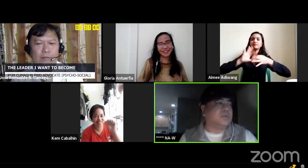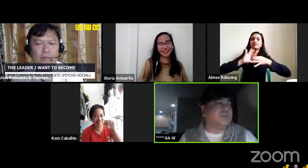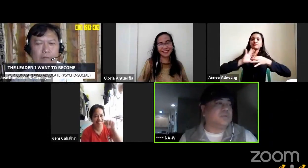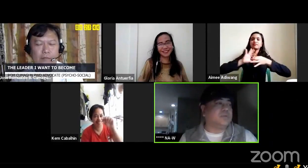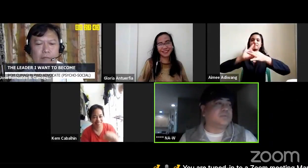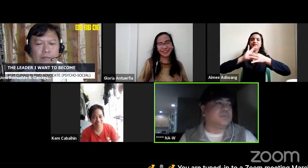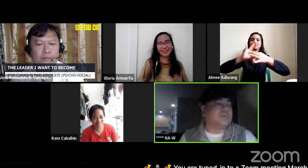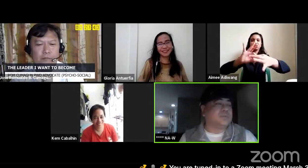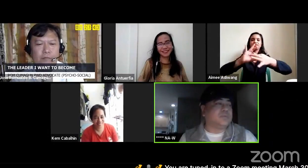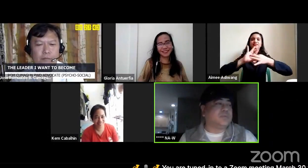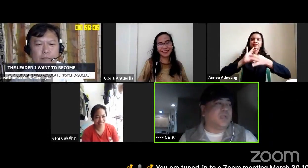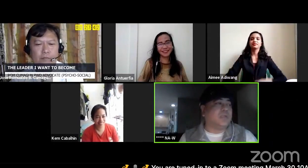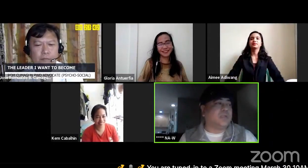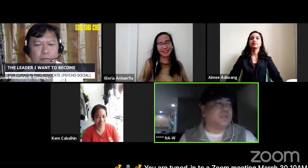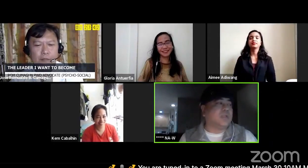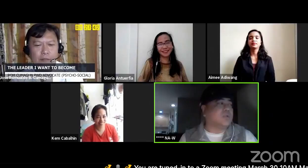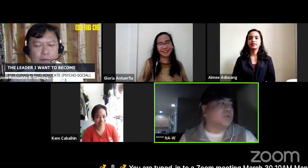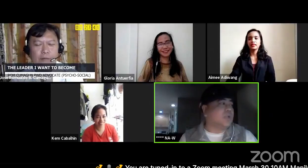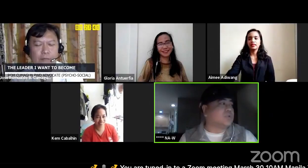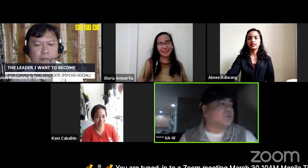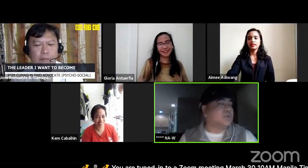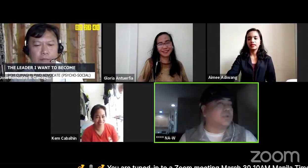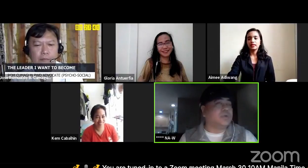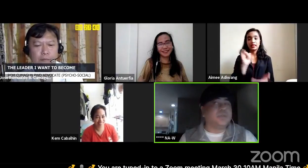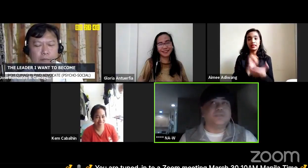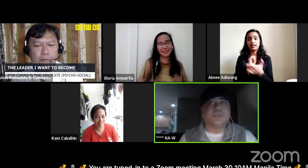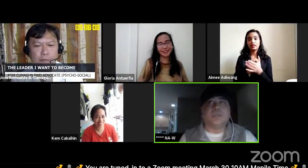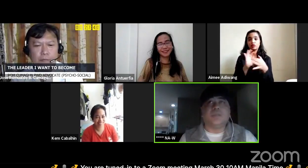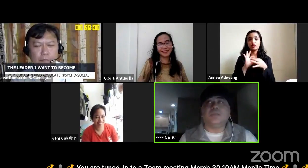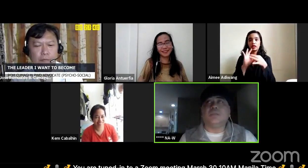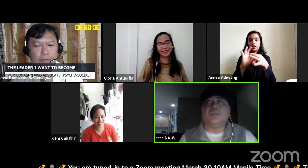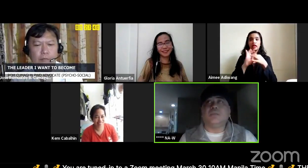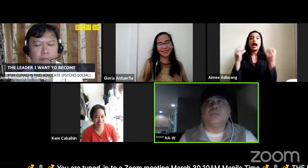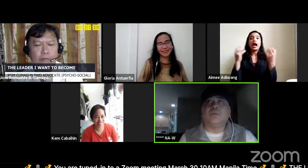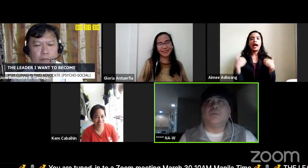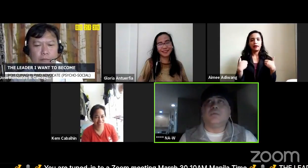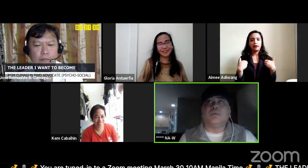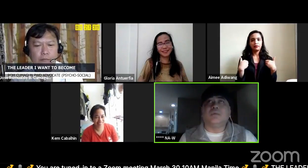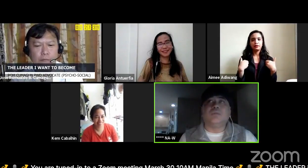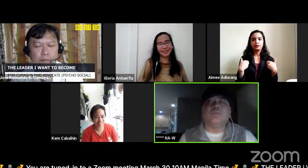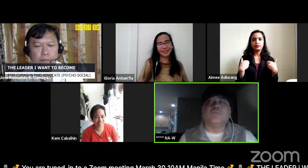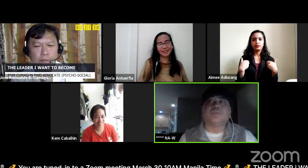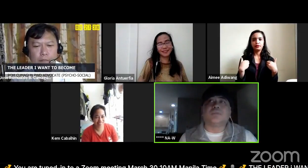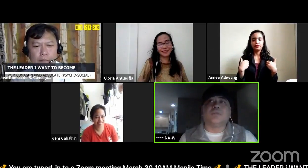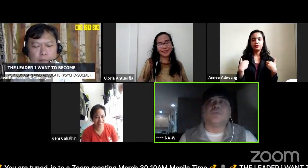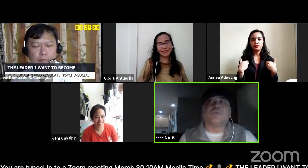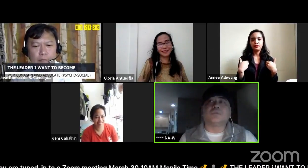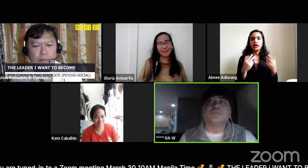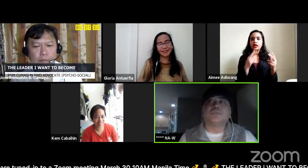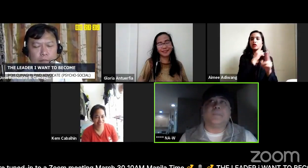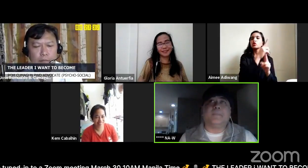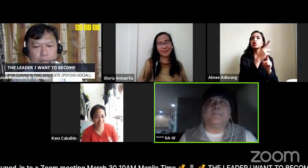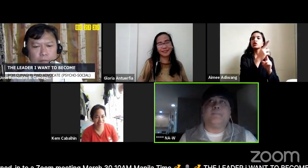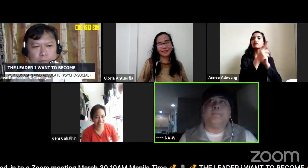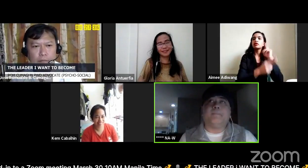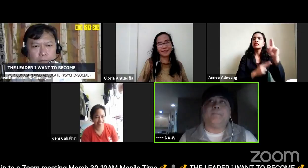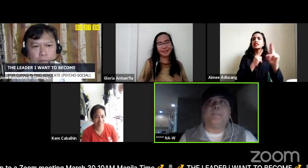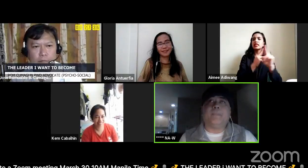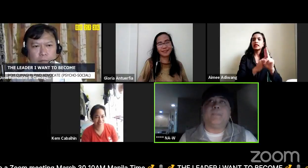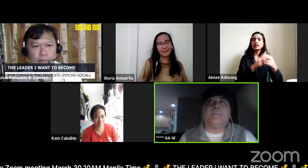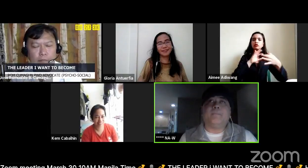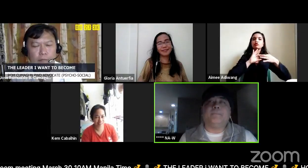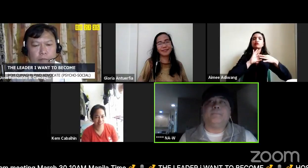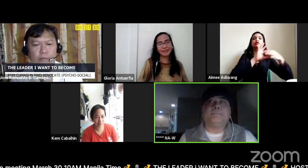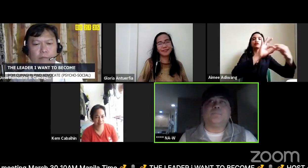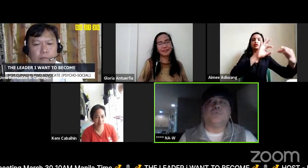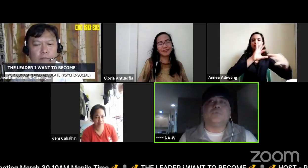some way, and in that connection there is a universal force